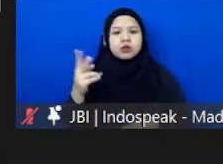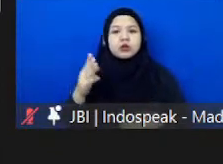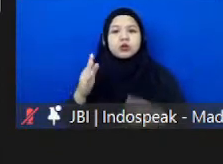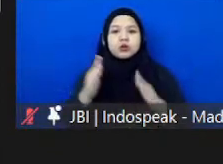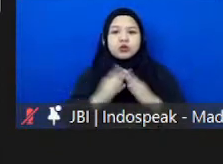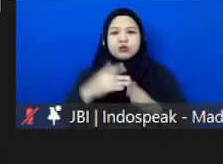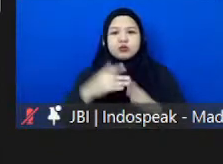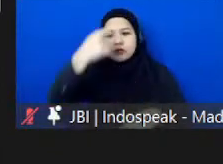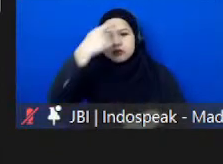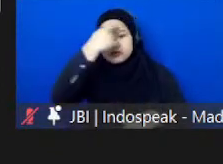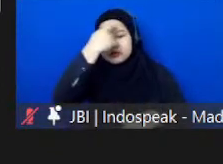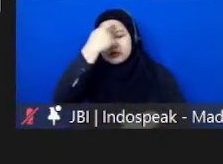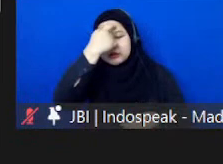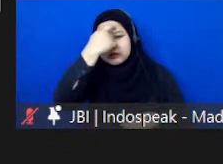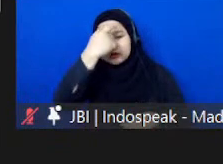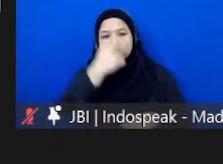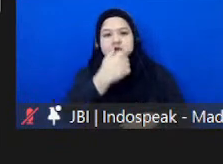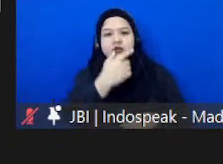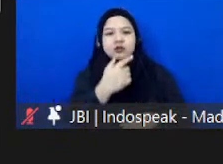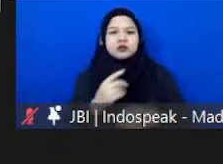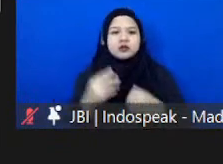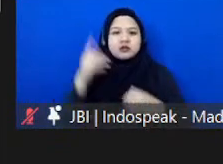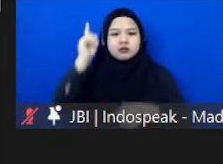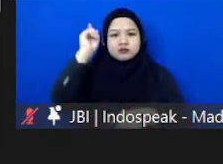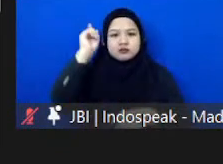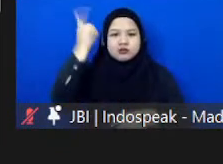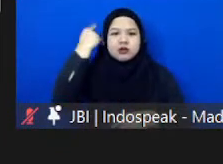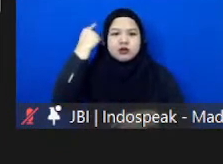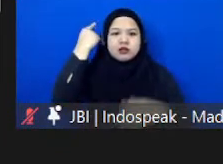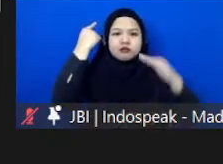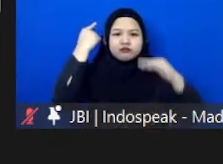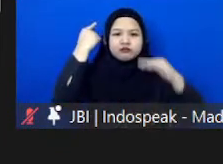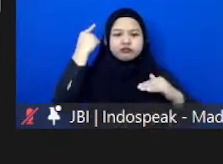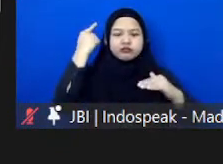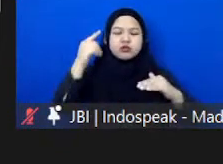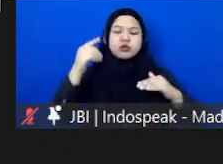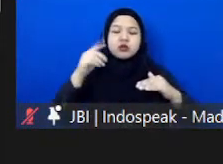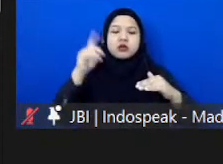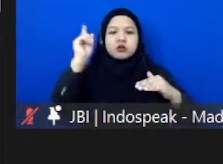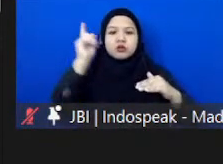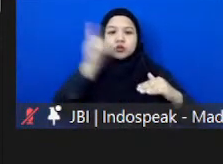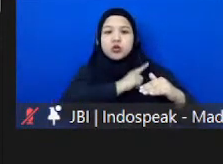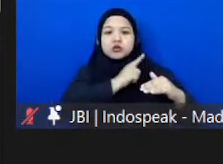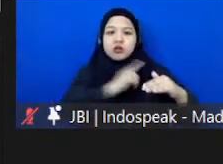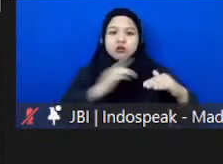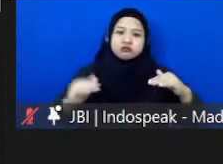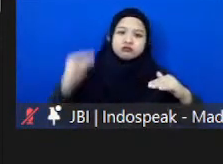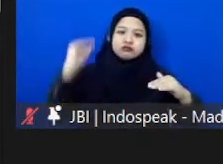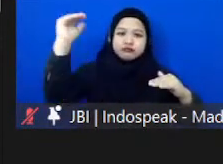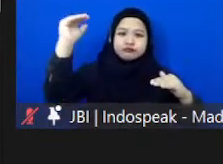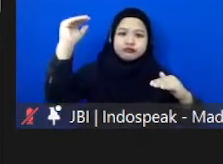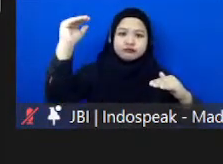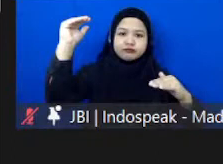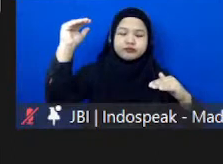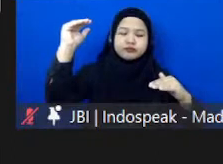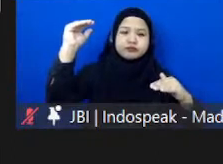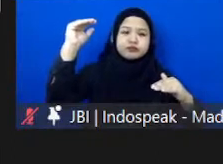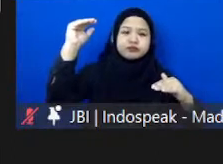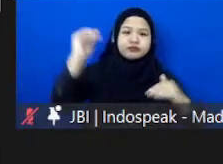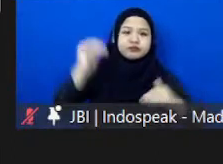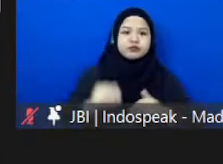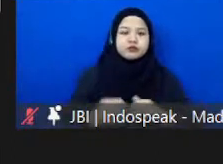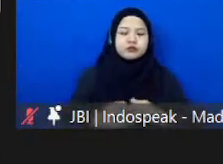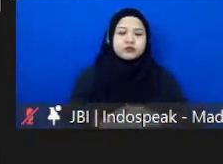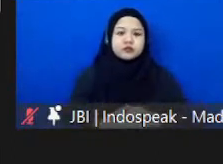already outnumbered by the private hospital. And then if we try